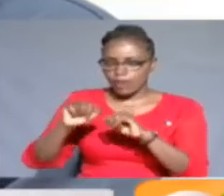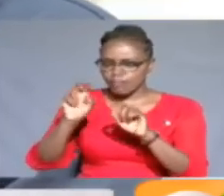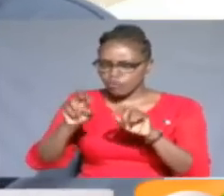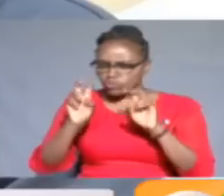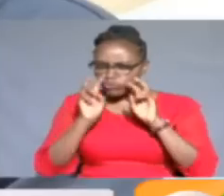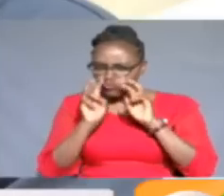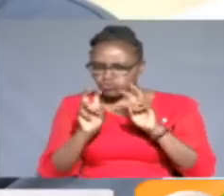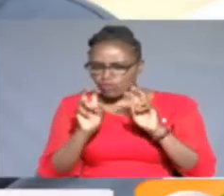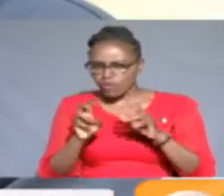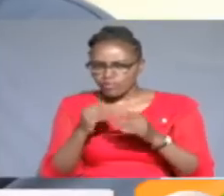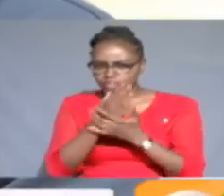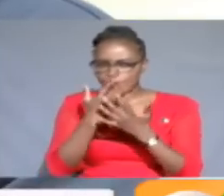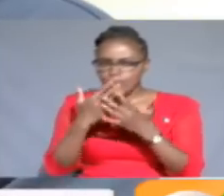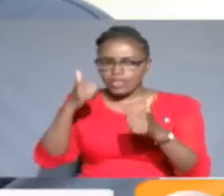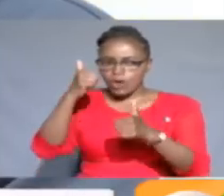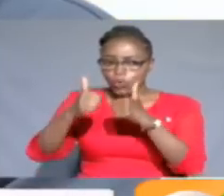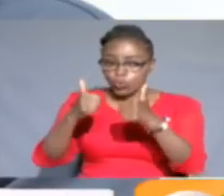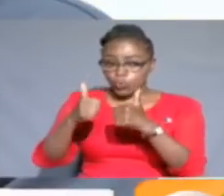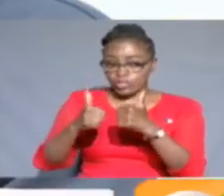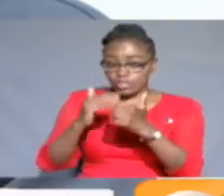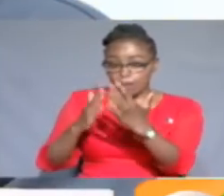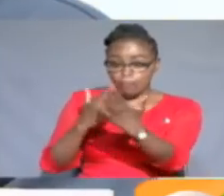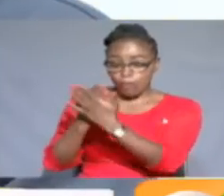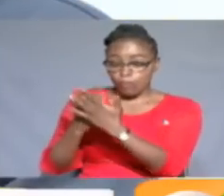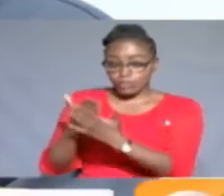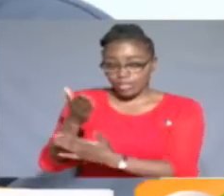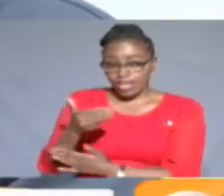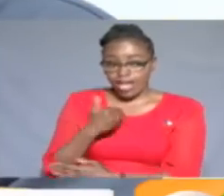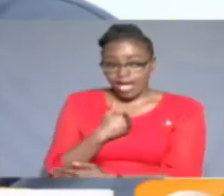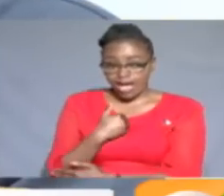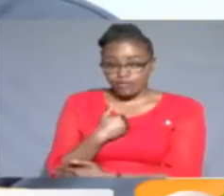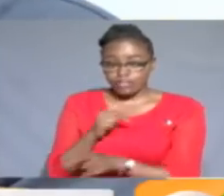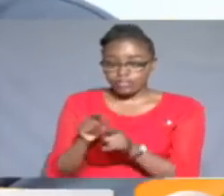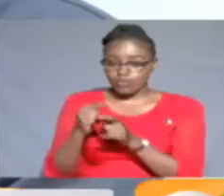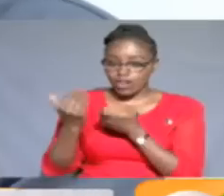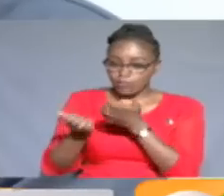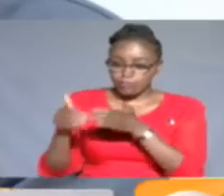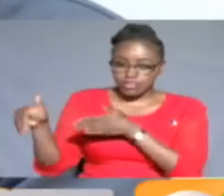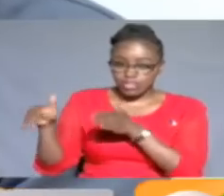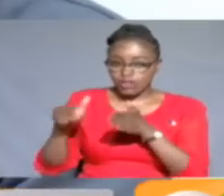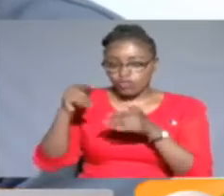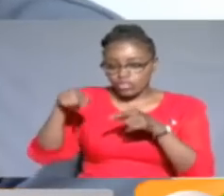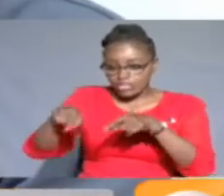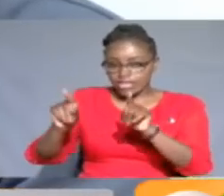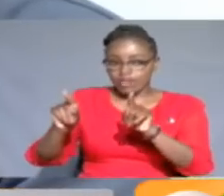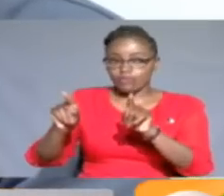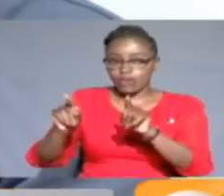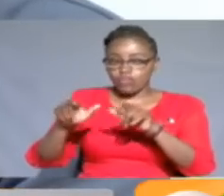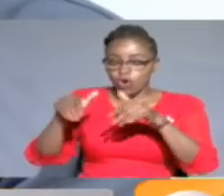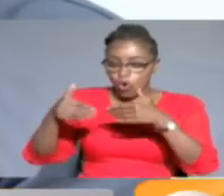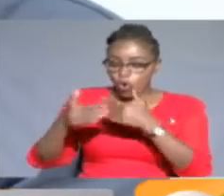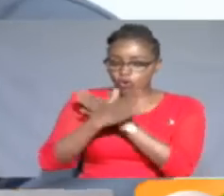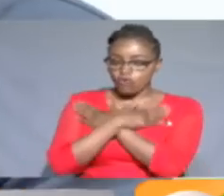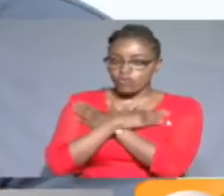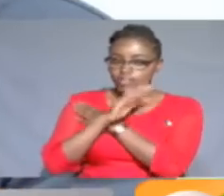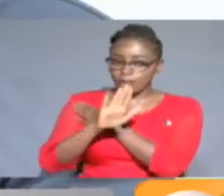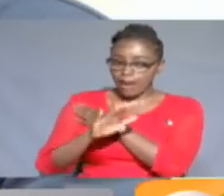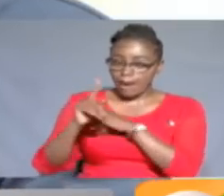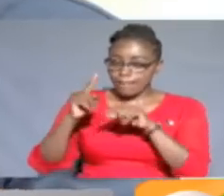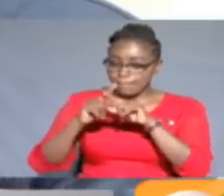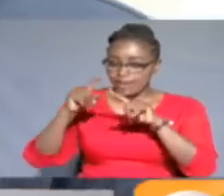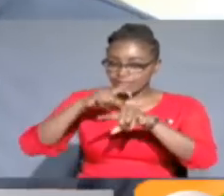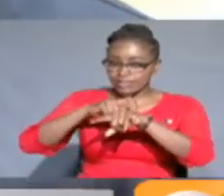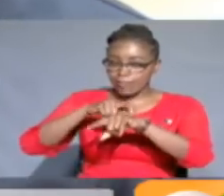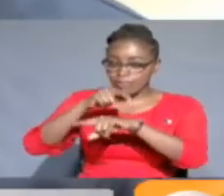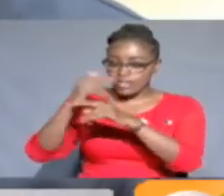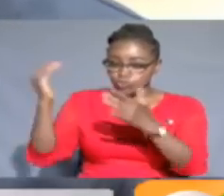at what some of the things that are being proposed in terms of business opportunities for himself or his friends. The moment that